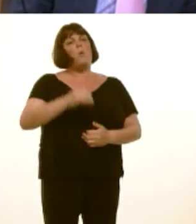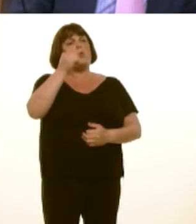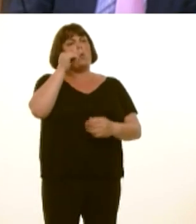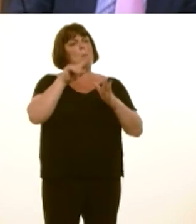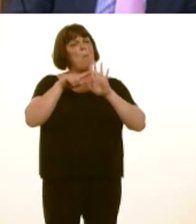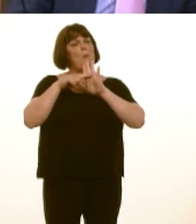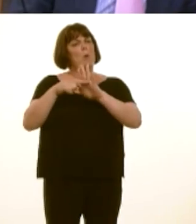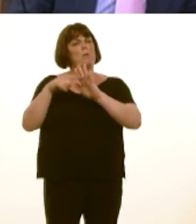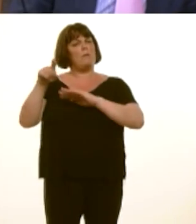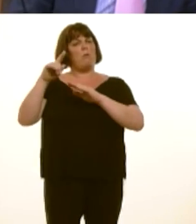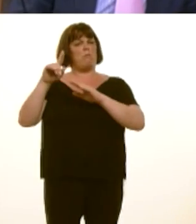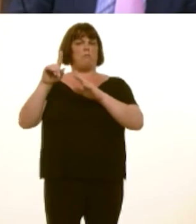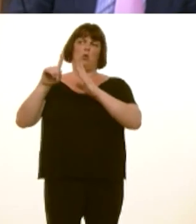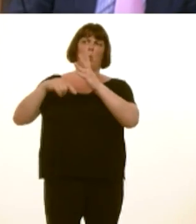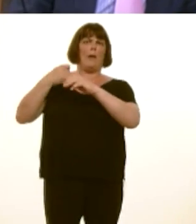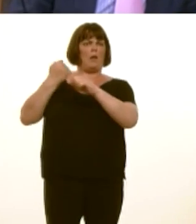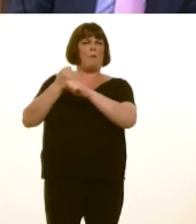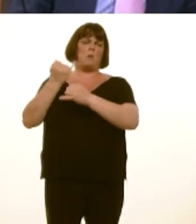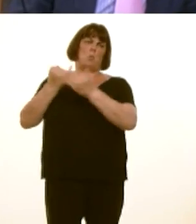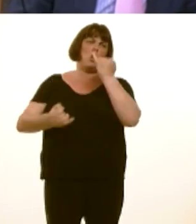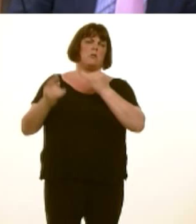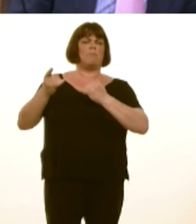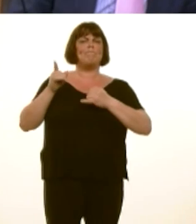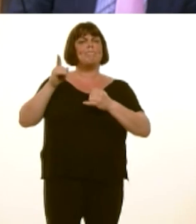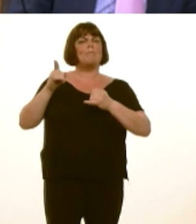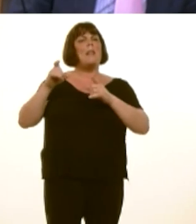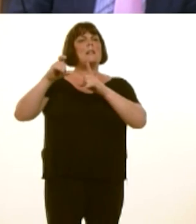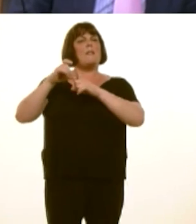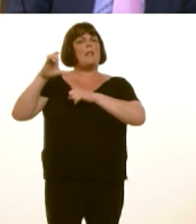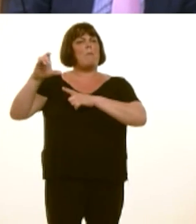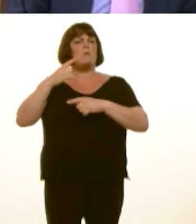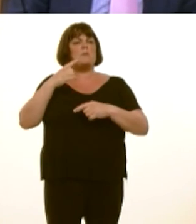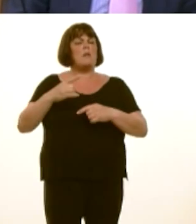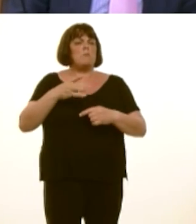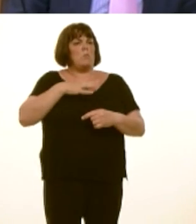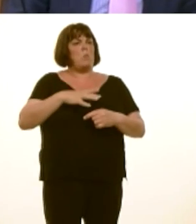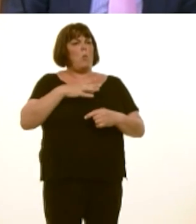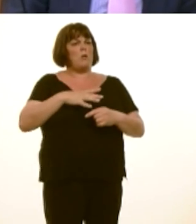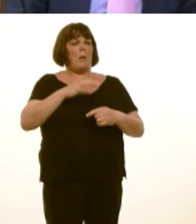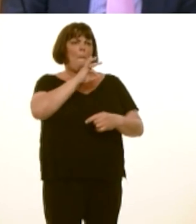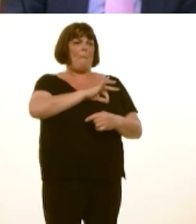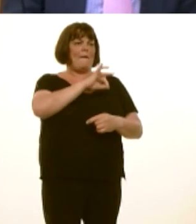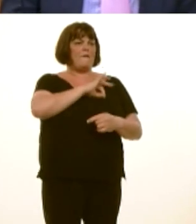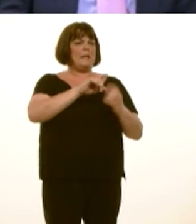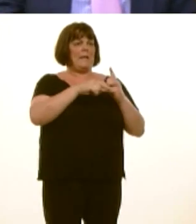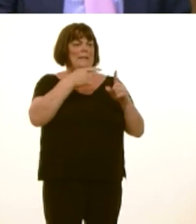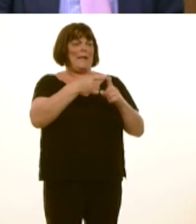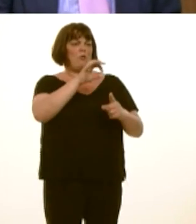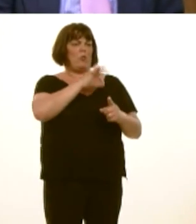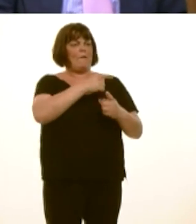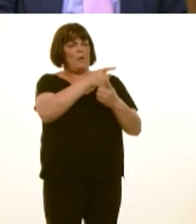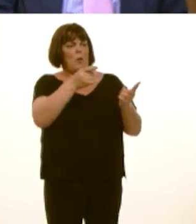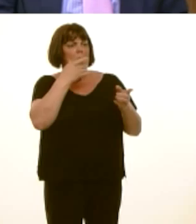worse. I think it can be summed up in this way. The Prime Minister says he wants to remove benefits and tax credits for those in